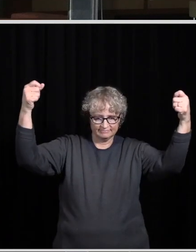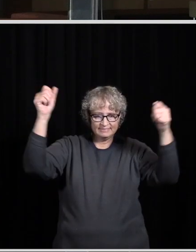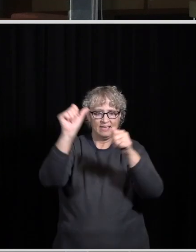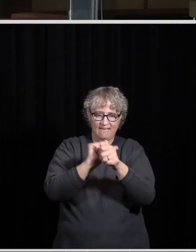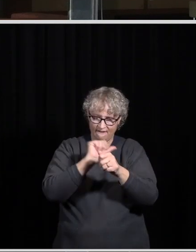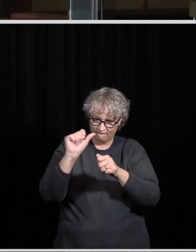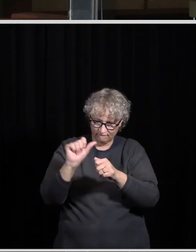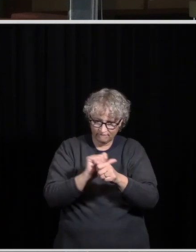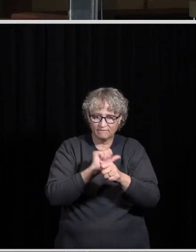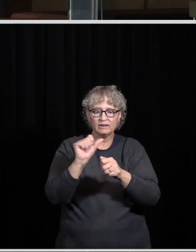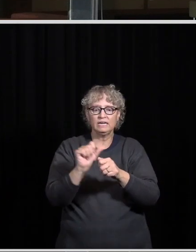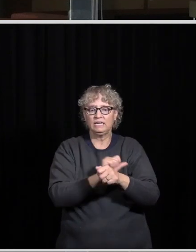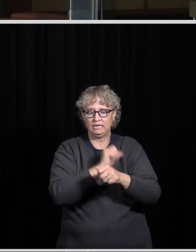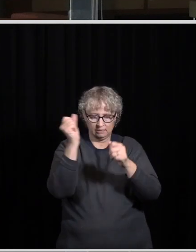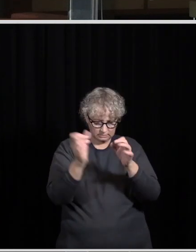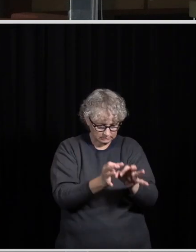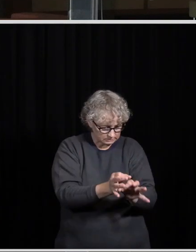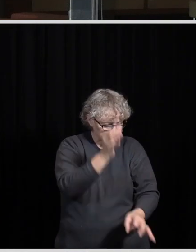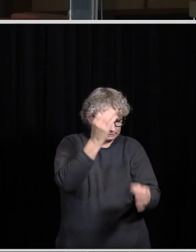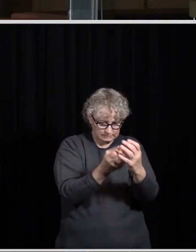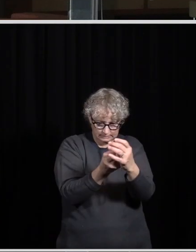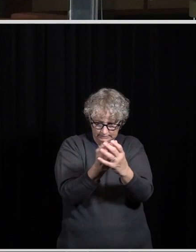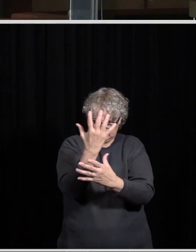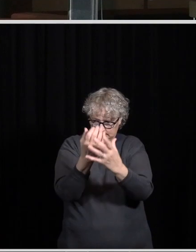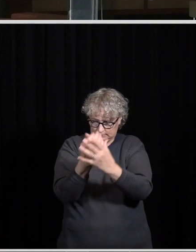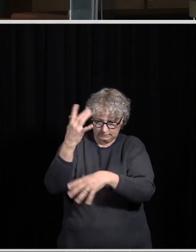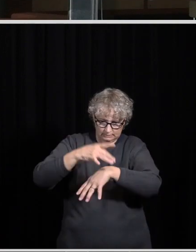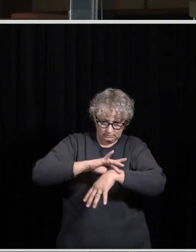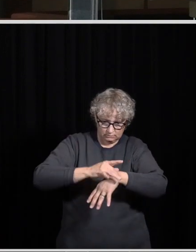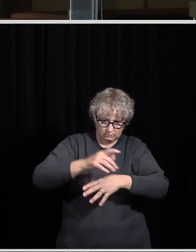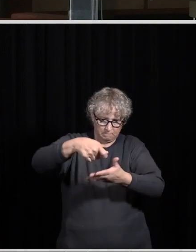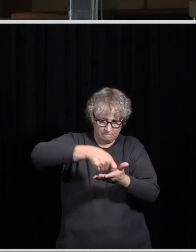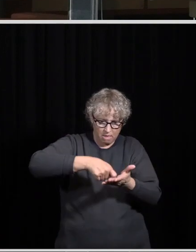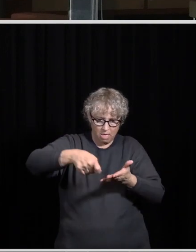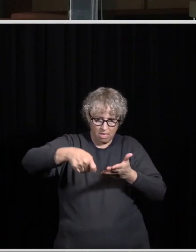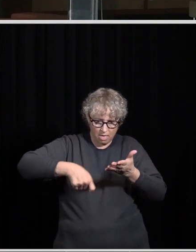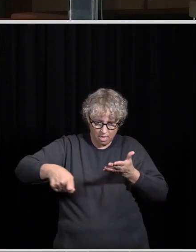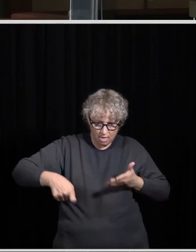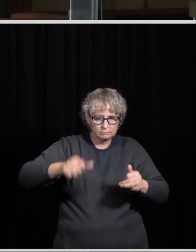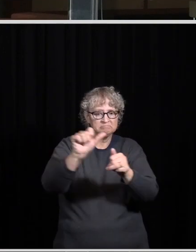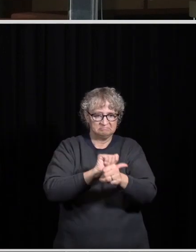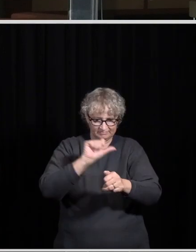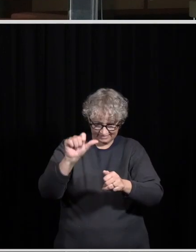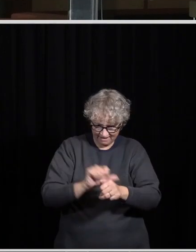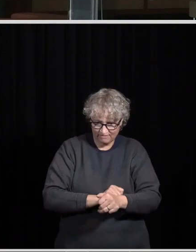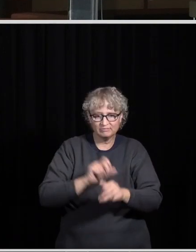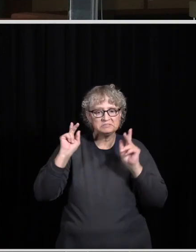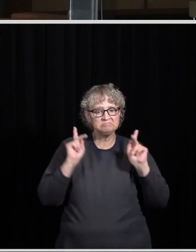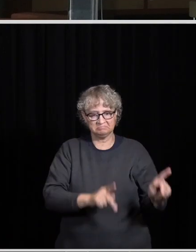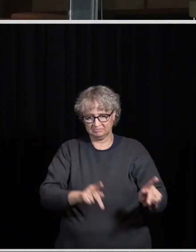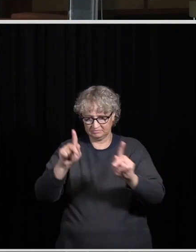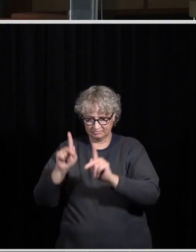every stalk on earth a quill, and every man